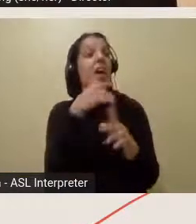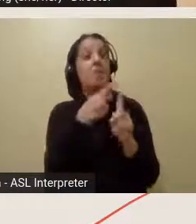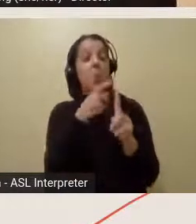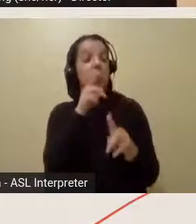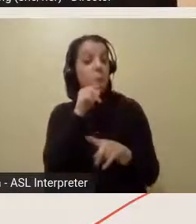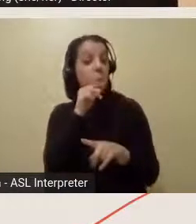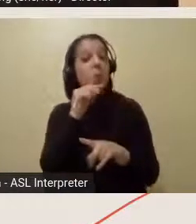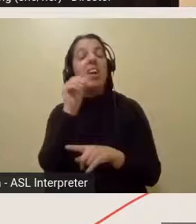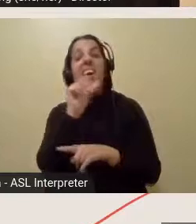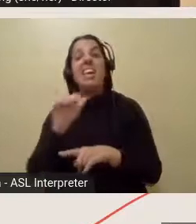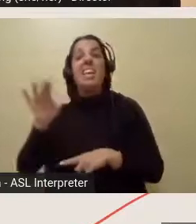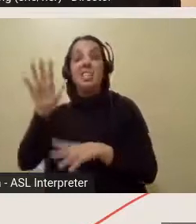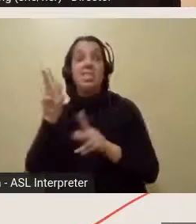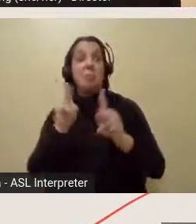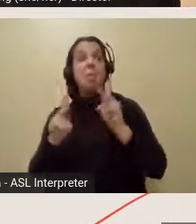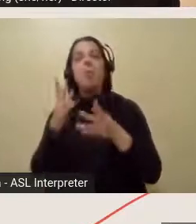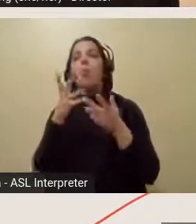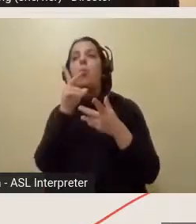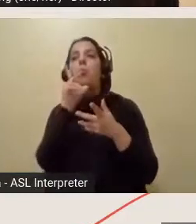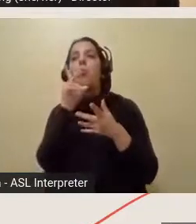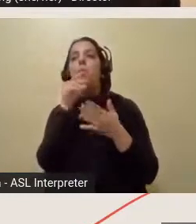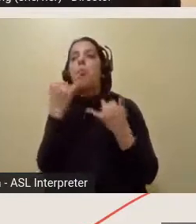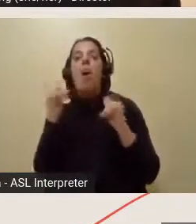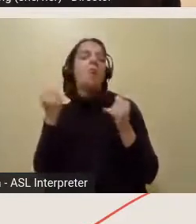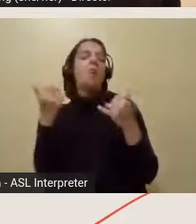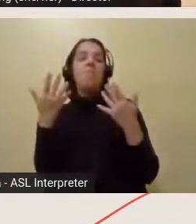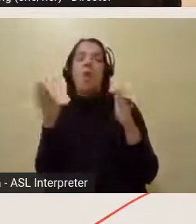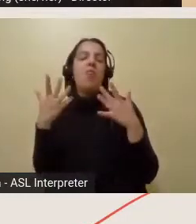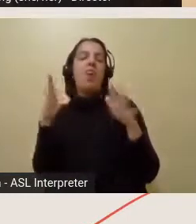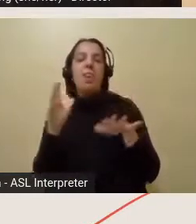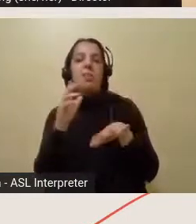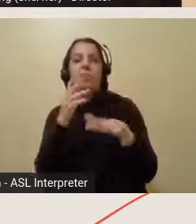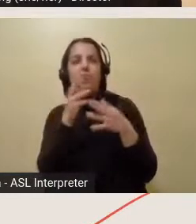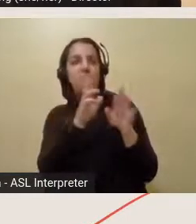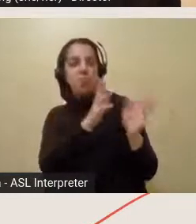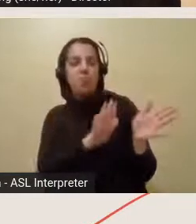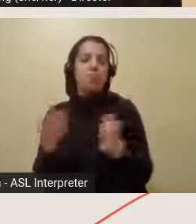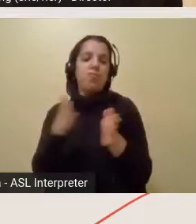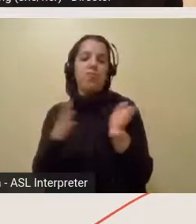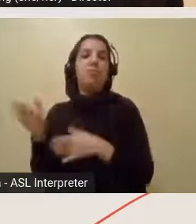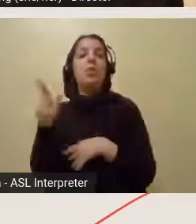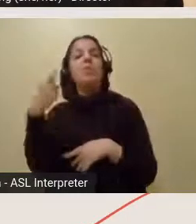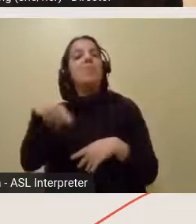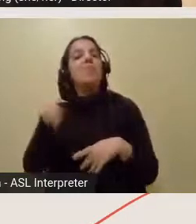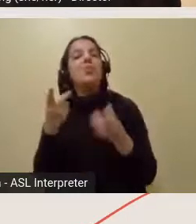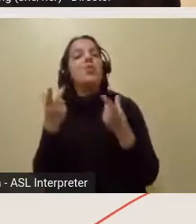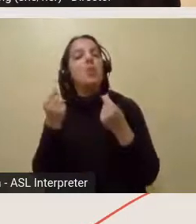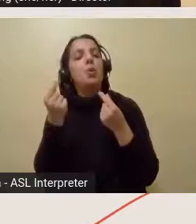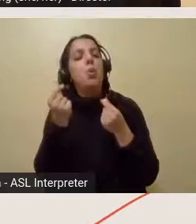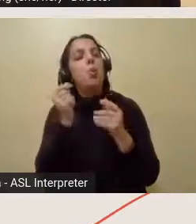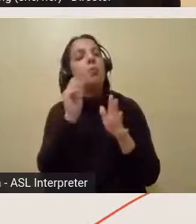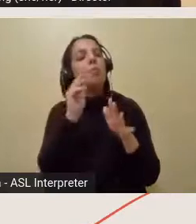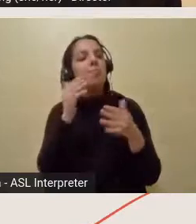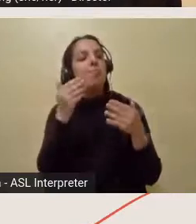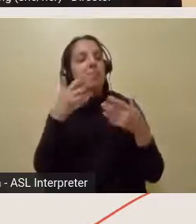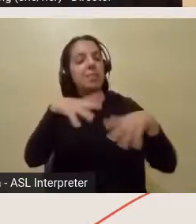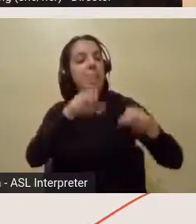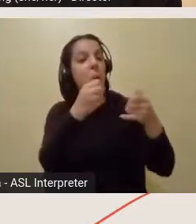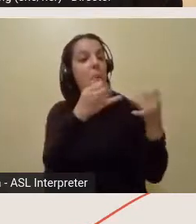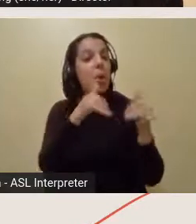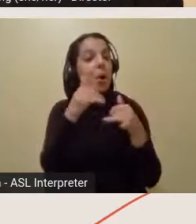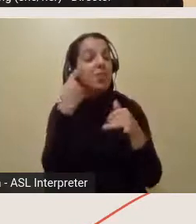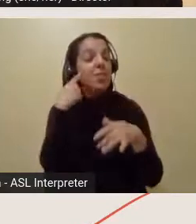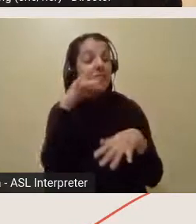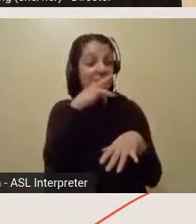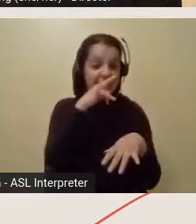know, I know that, you know, they helped throw parties for the kids and, you know, catered some events. And so there were some, you know,